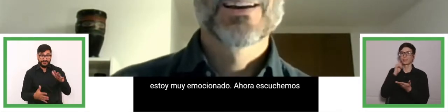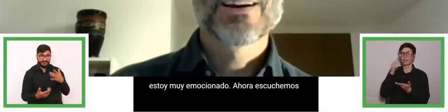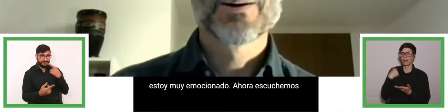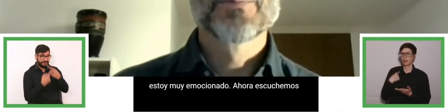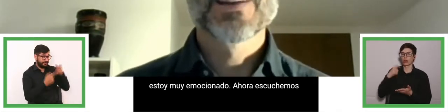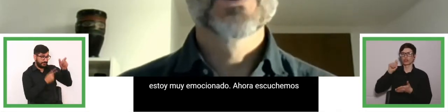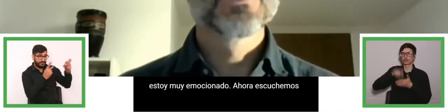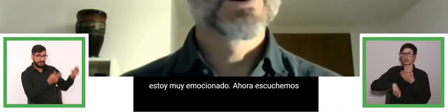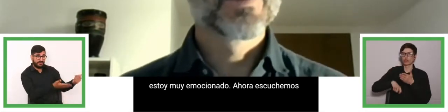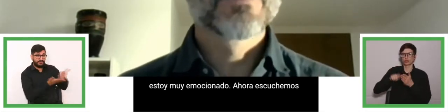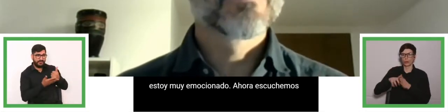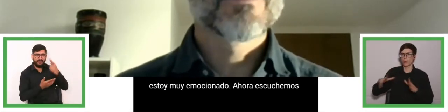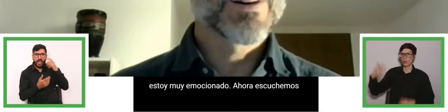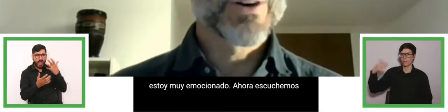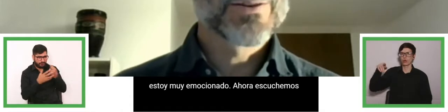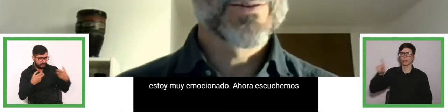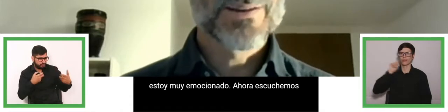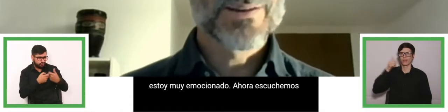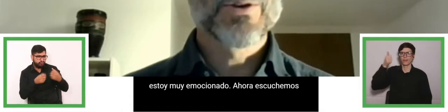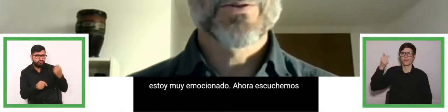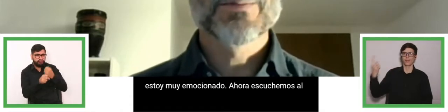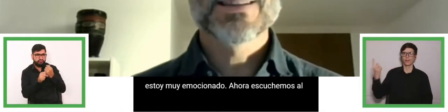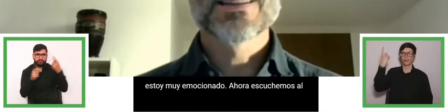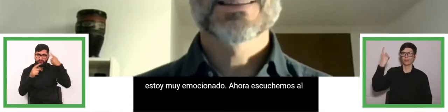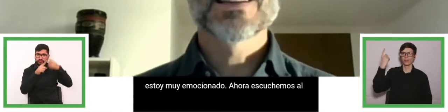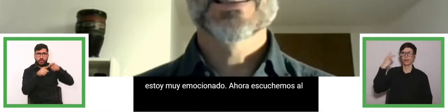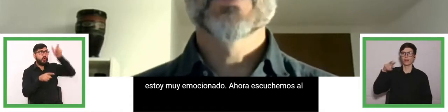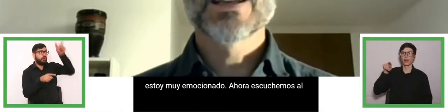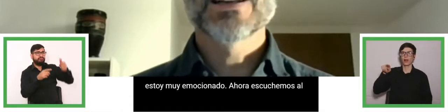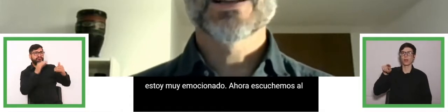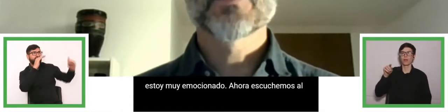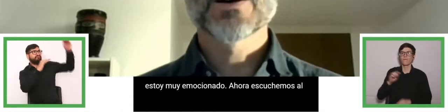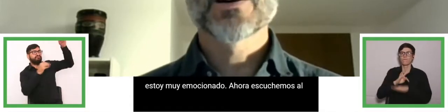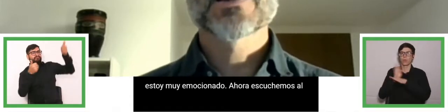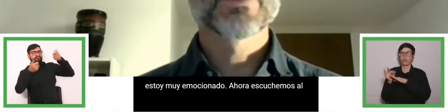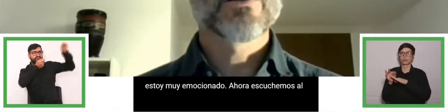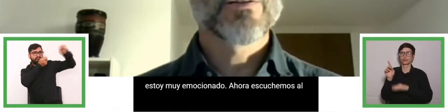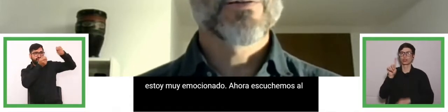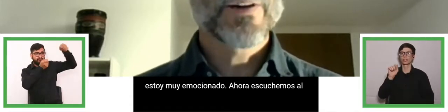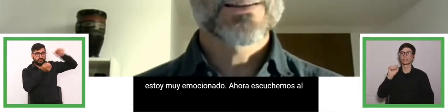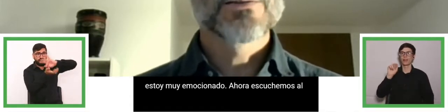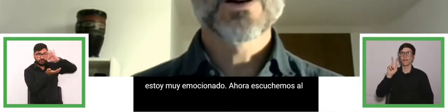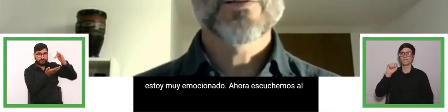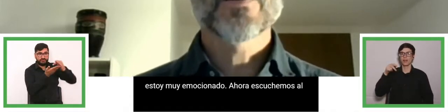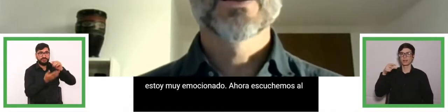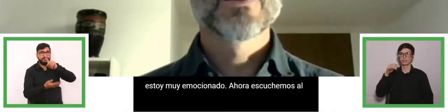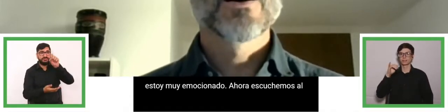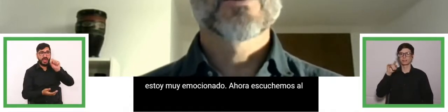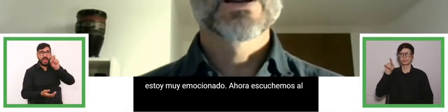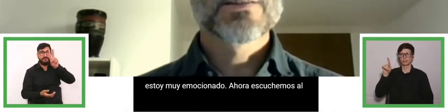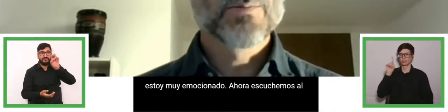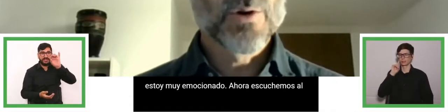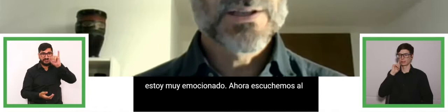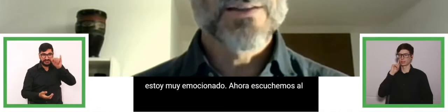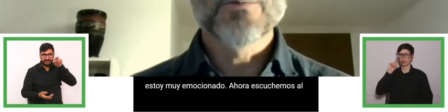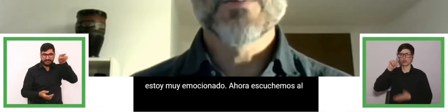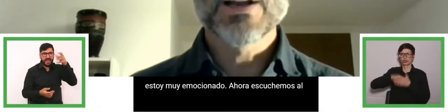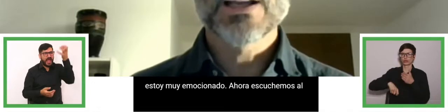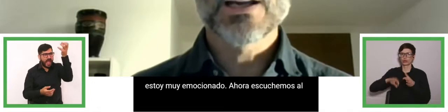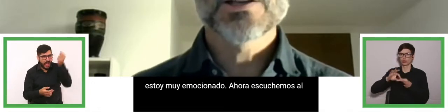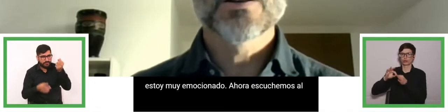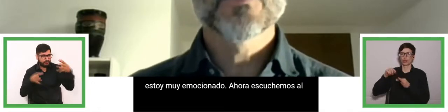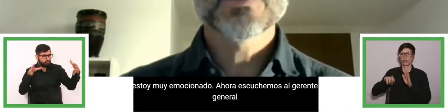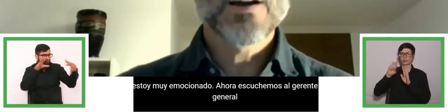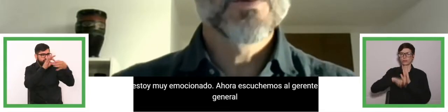Foundation. And you have been a partner of this program since its beginning. As a matter of fact, you have already supported